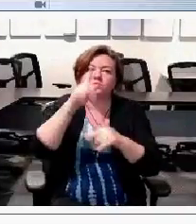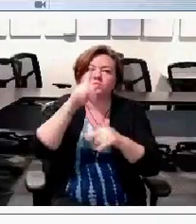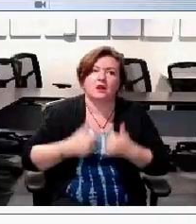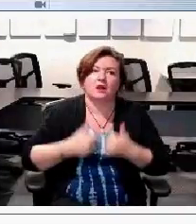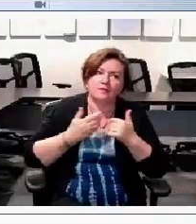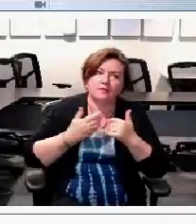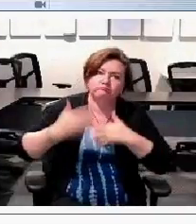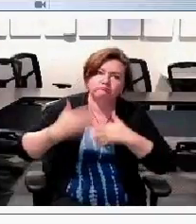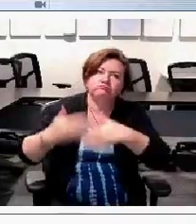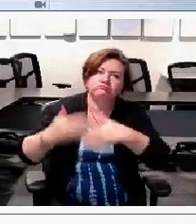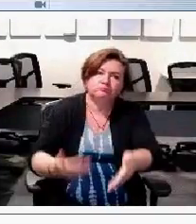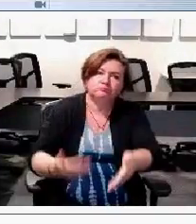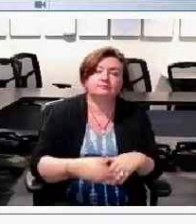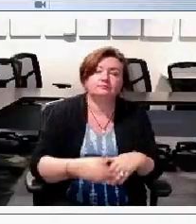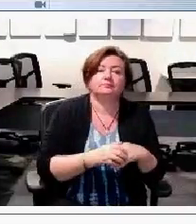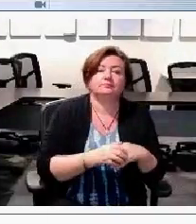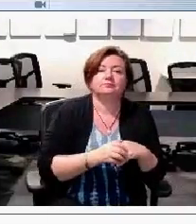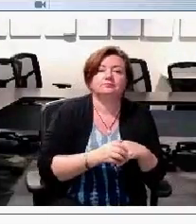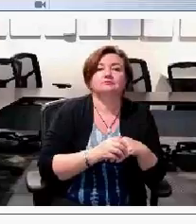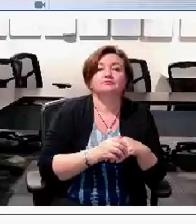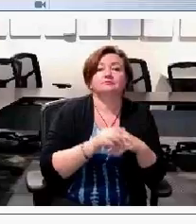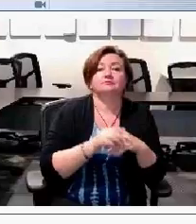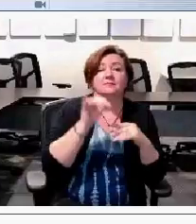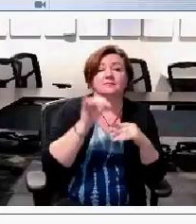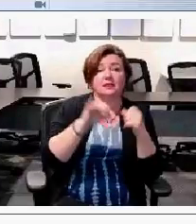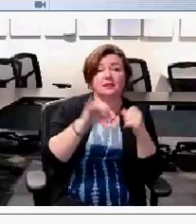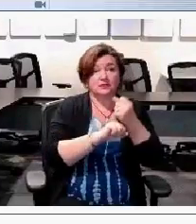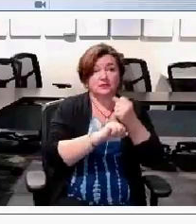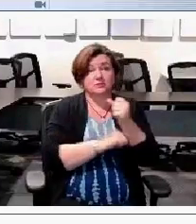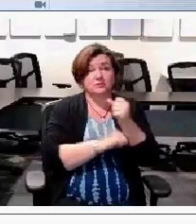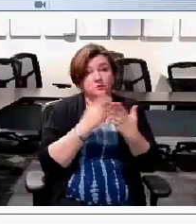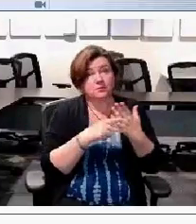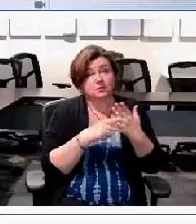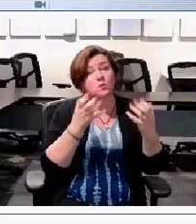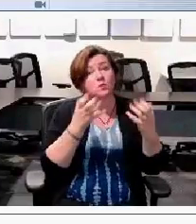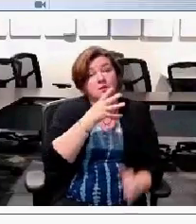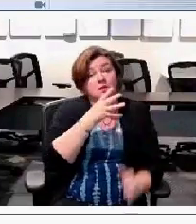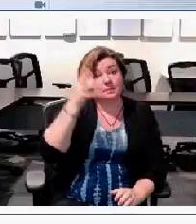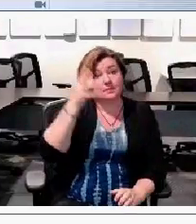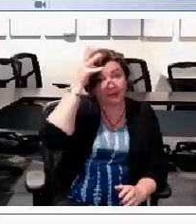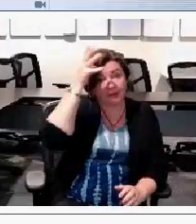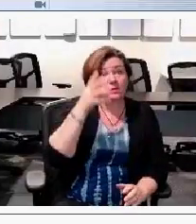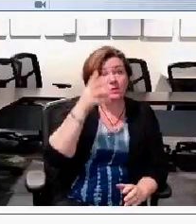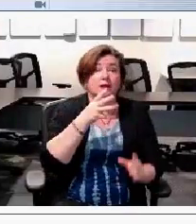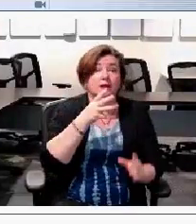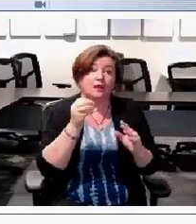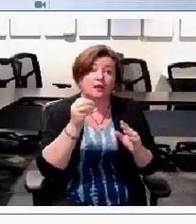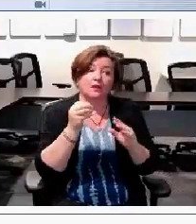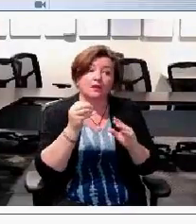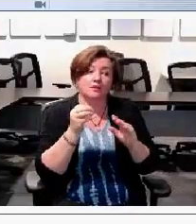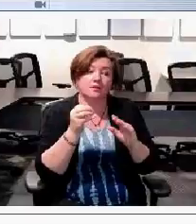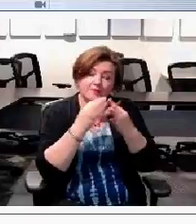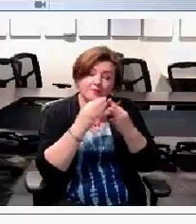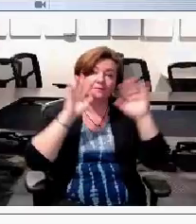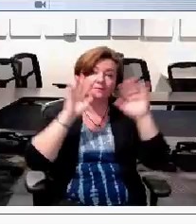strategies throughout their day. And that's probably the foundation of our program, that it is a very parent-family-focused program, and